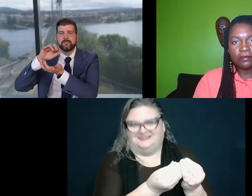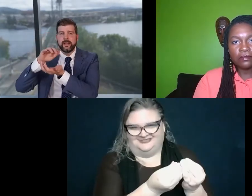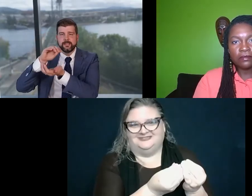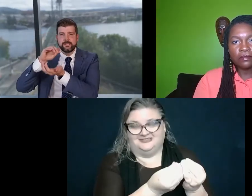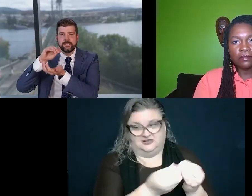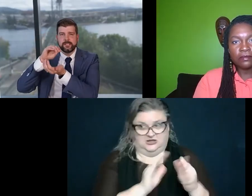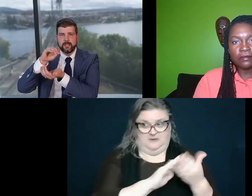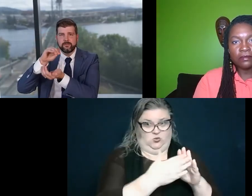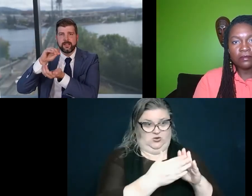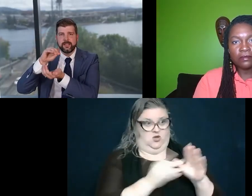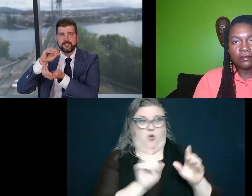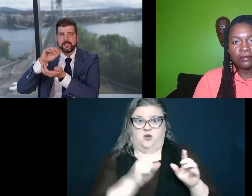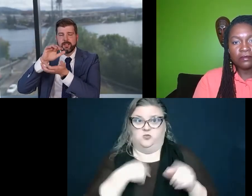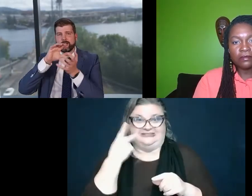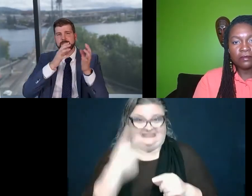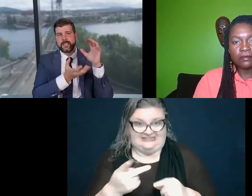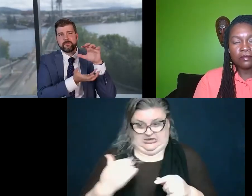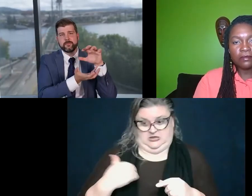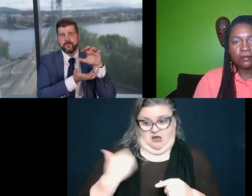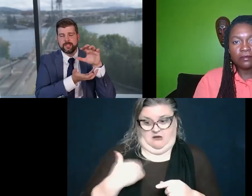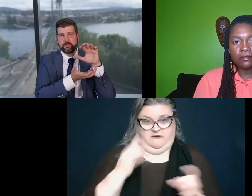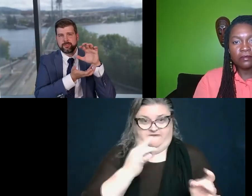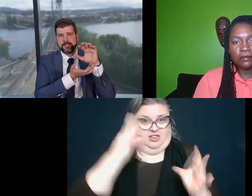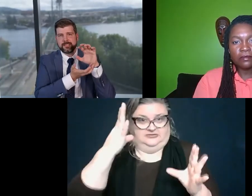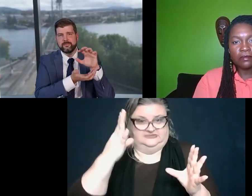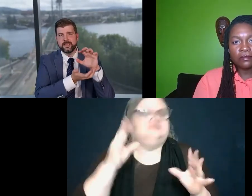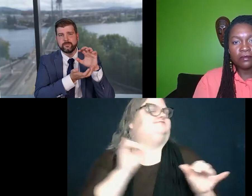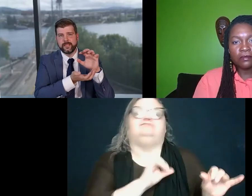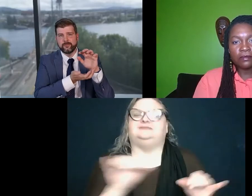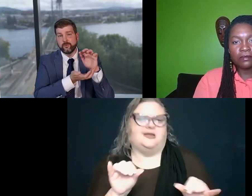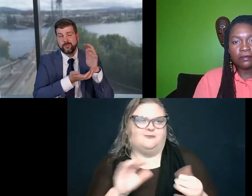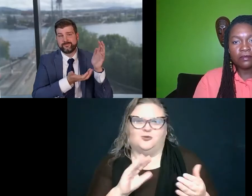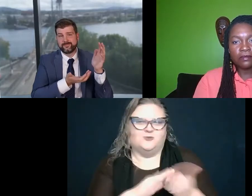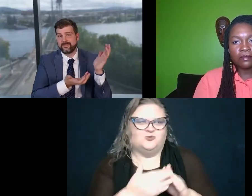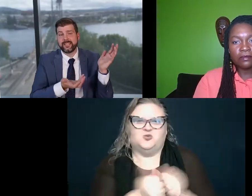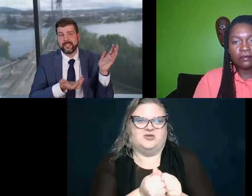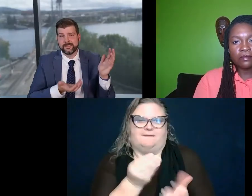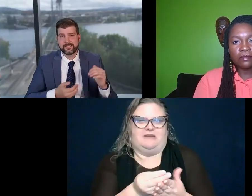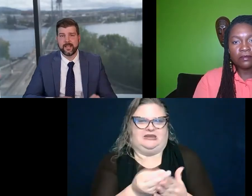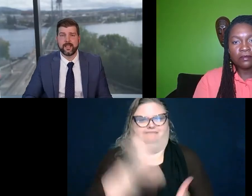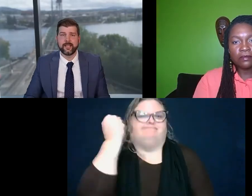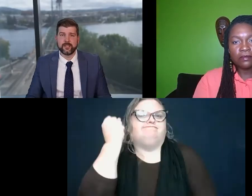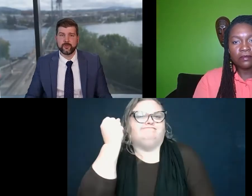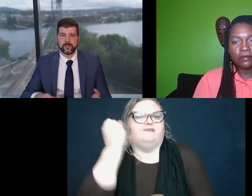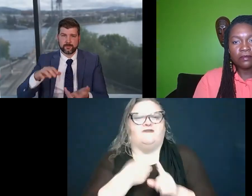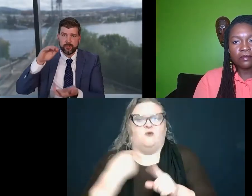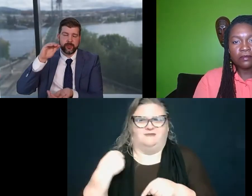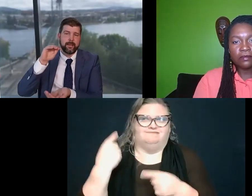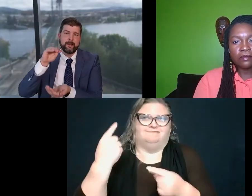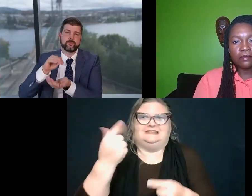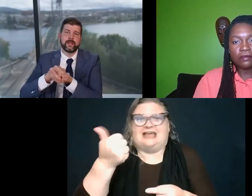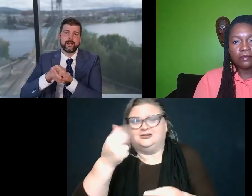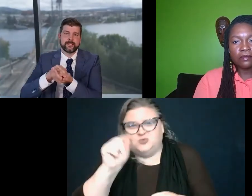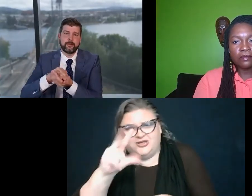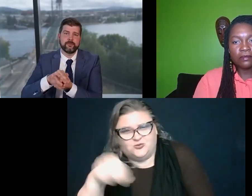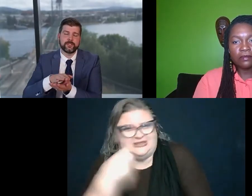seeing the violence in, the gun violence, are the same communities that we've seen divestment in for decades. And you can just put the